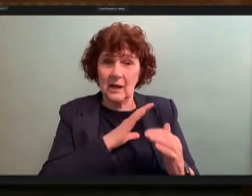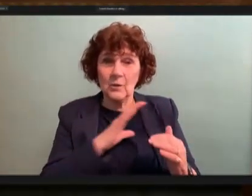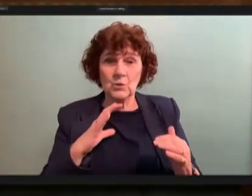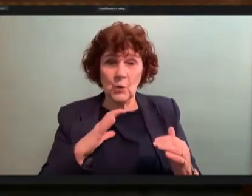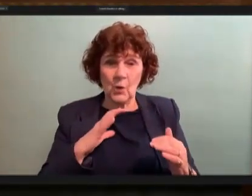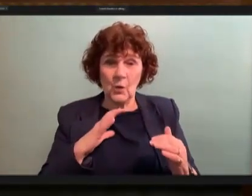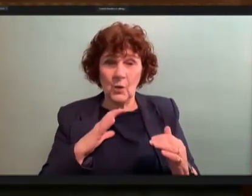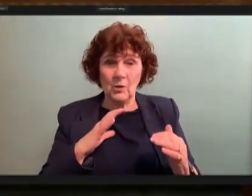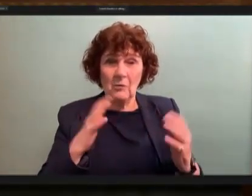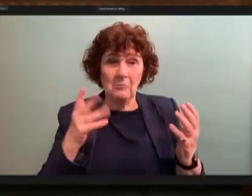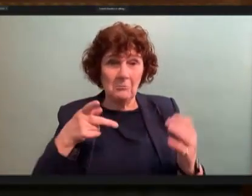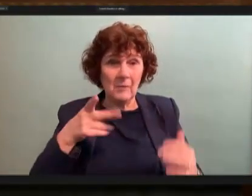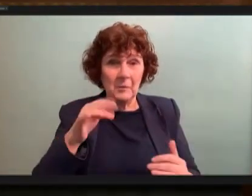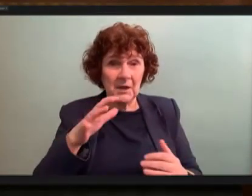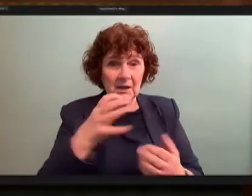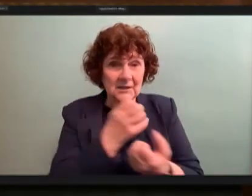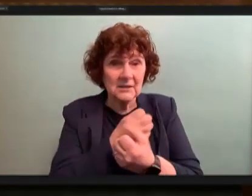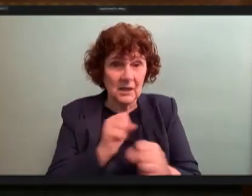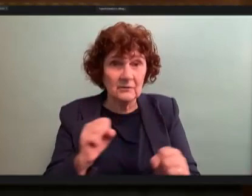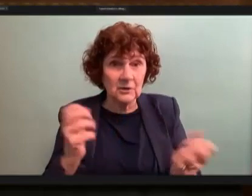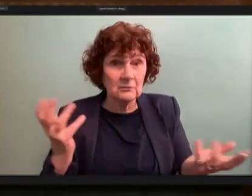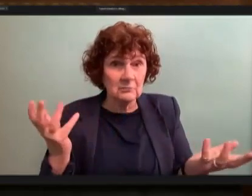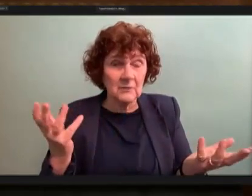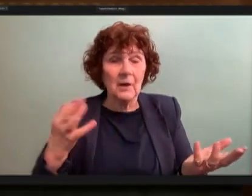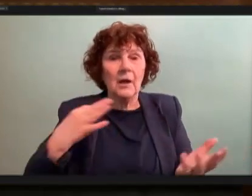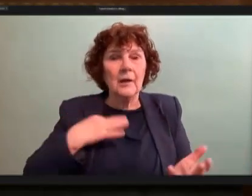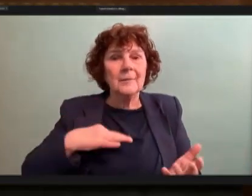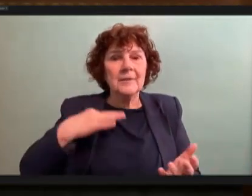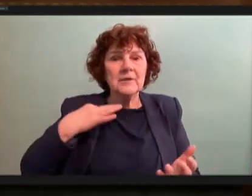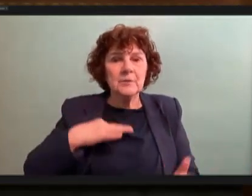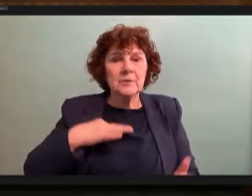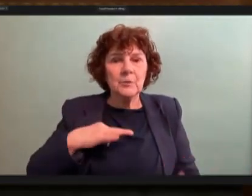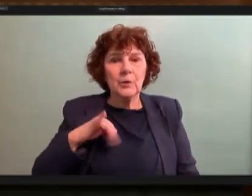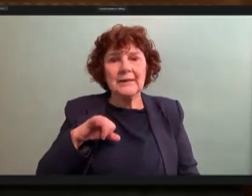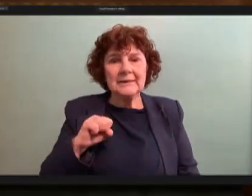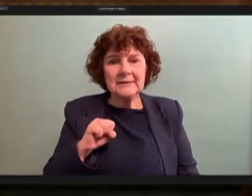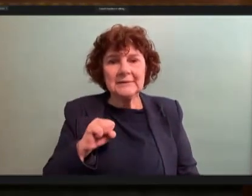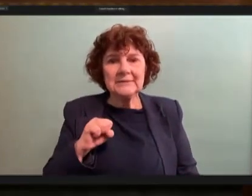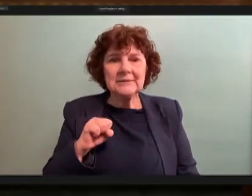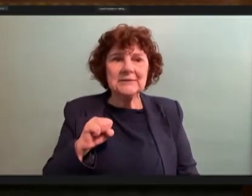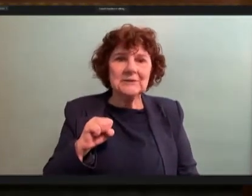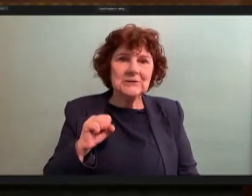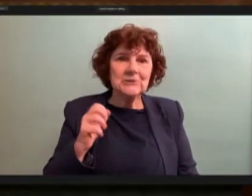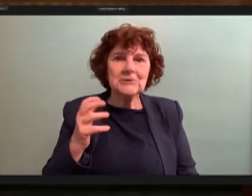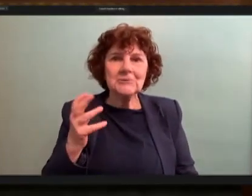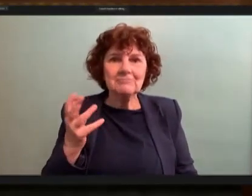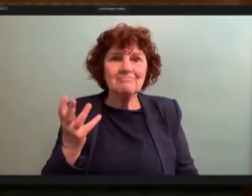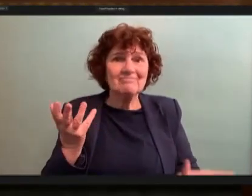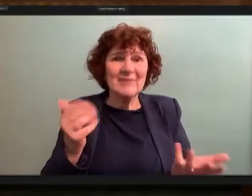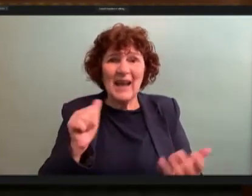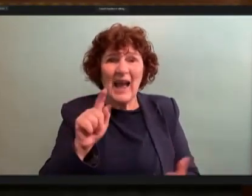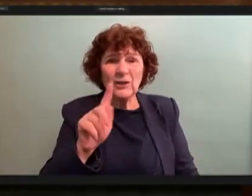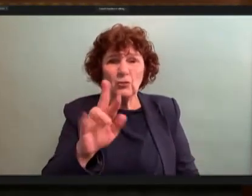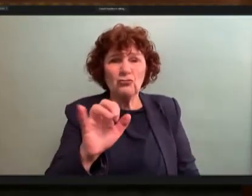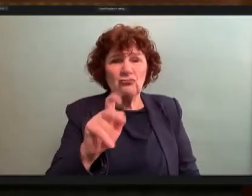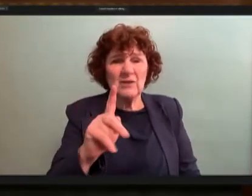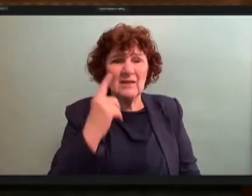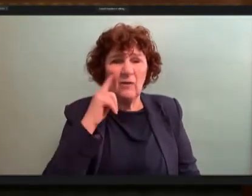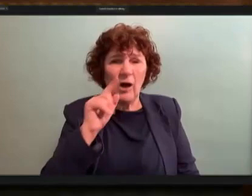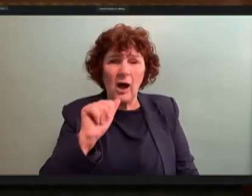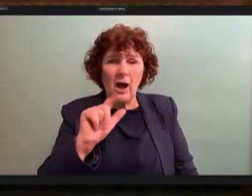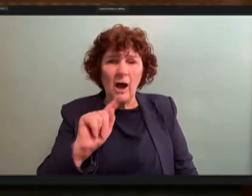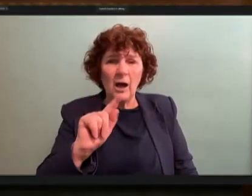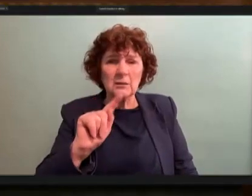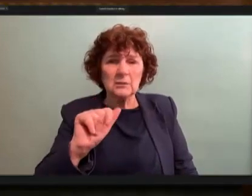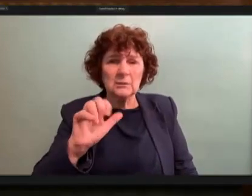safety. Now, Pittsburgh is vulnerable to attack. The